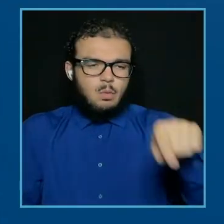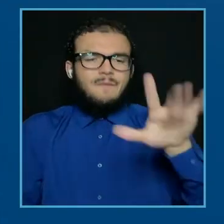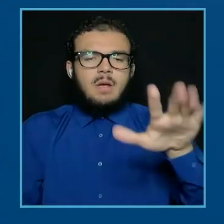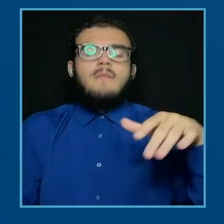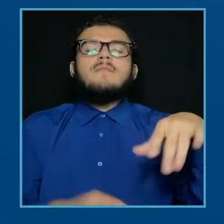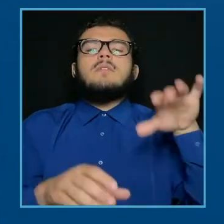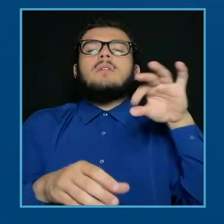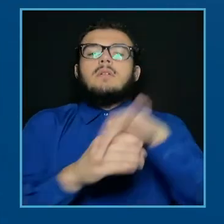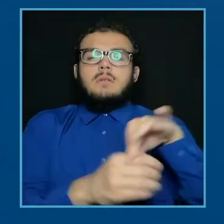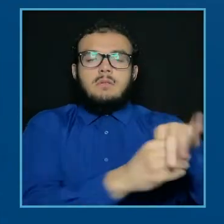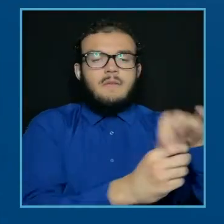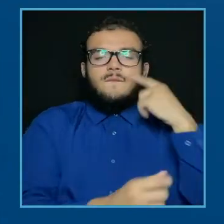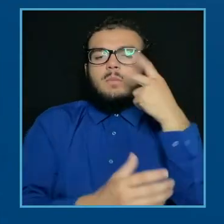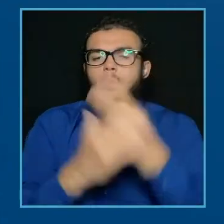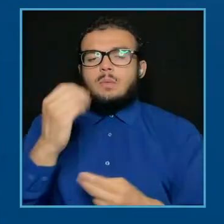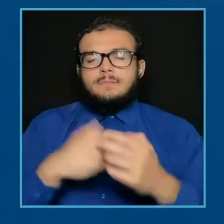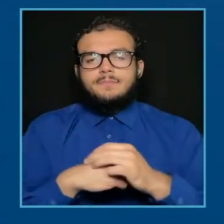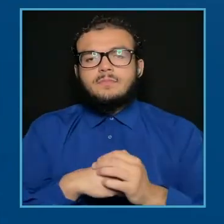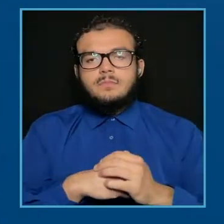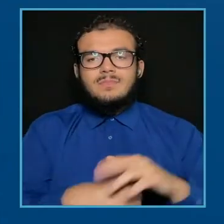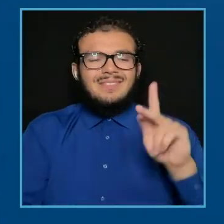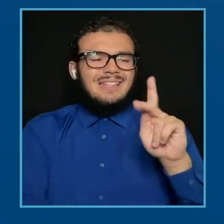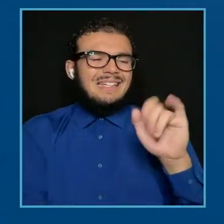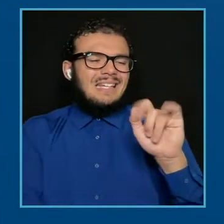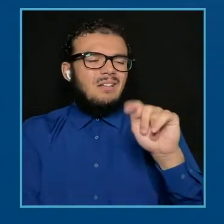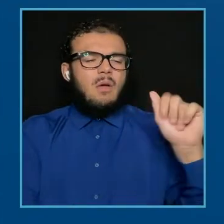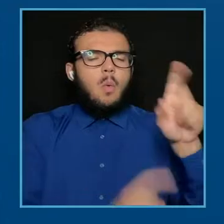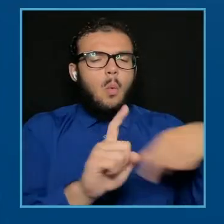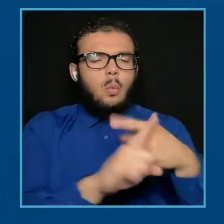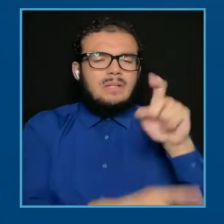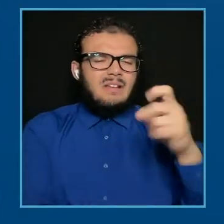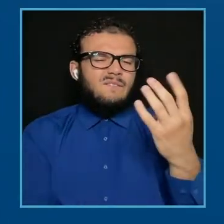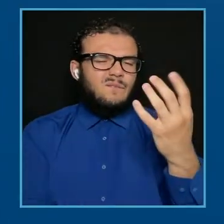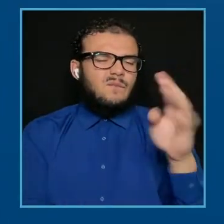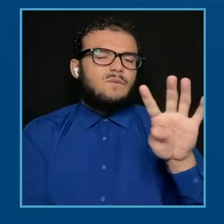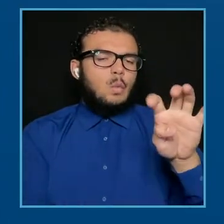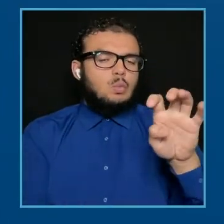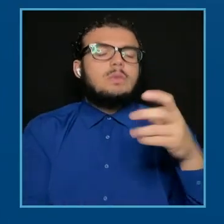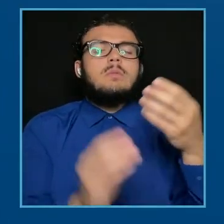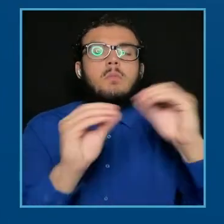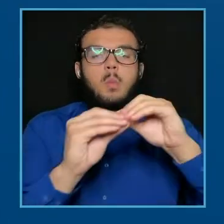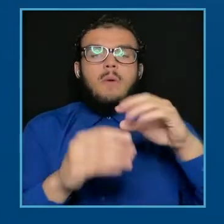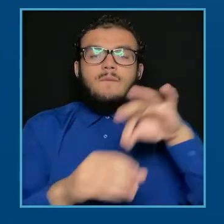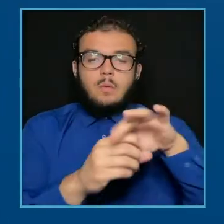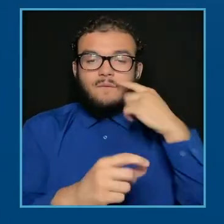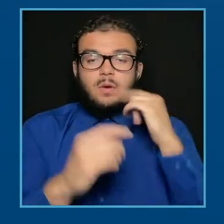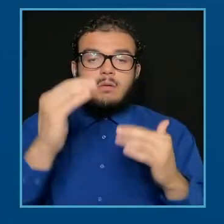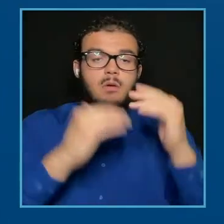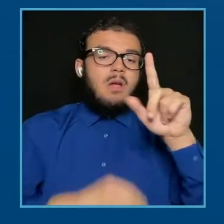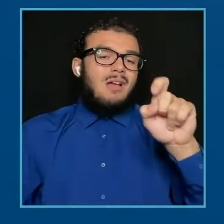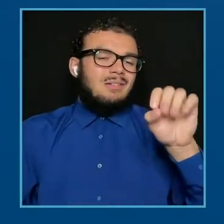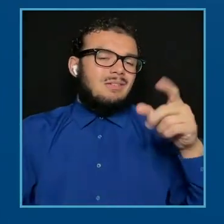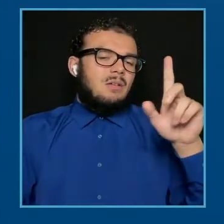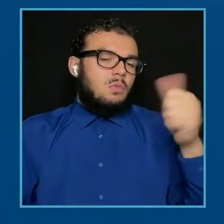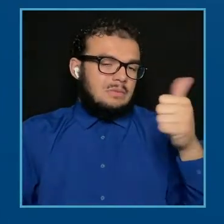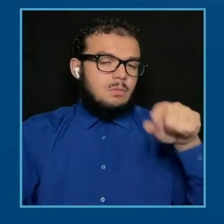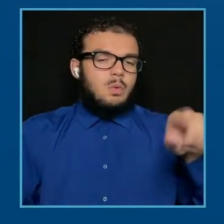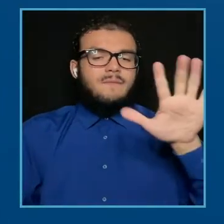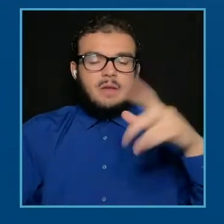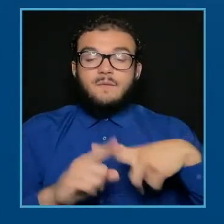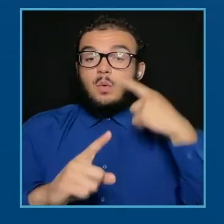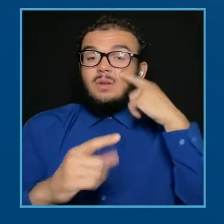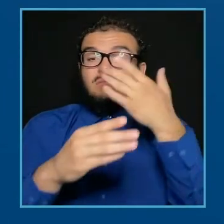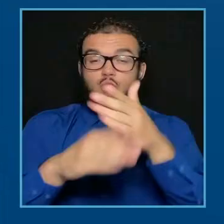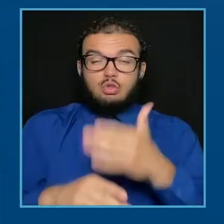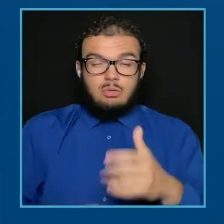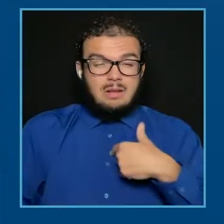both. Kenyatta only needed 14 more votes of the 110.5 to have won. And based on the ballot breakdown, which our witness